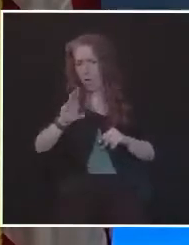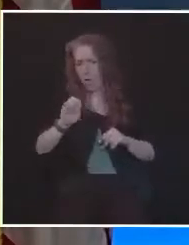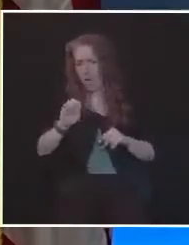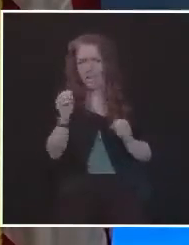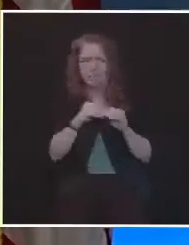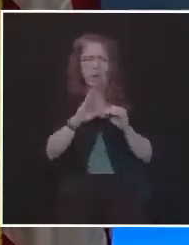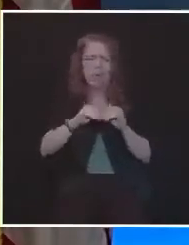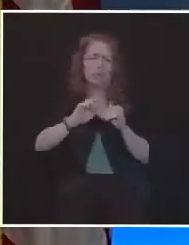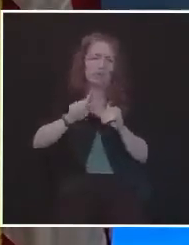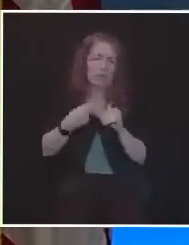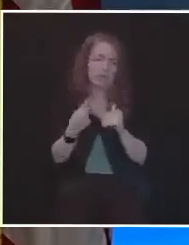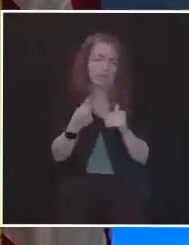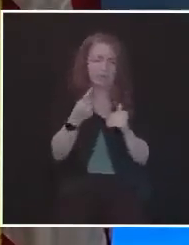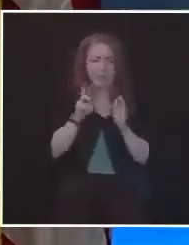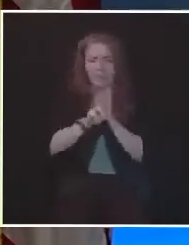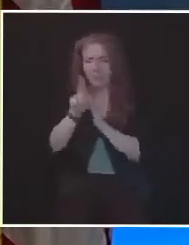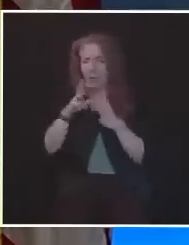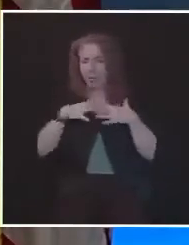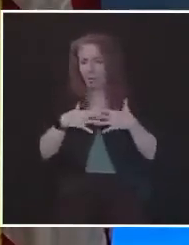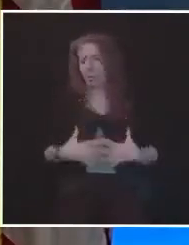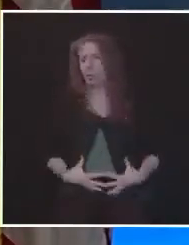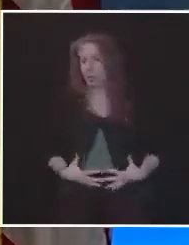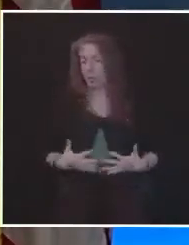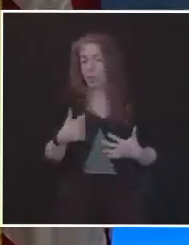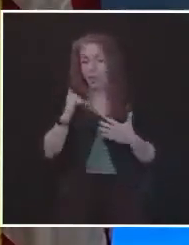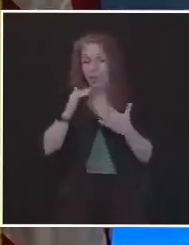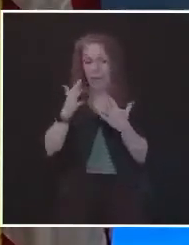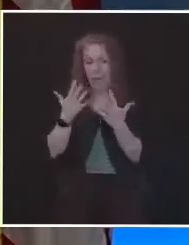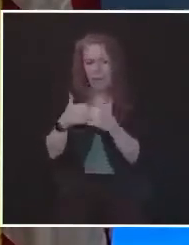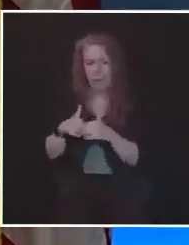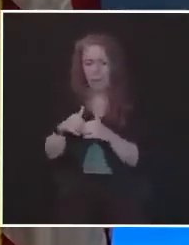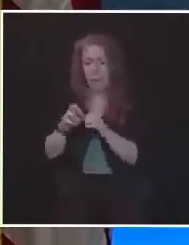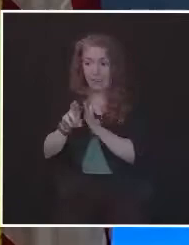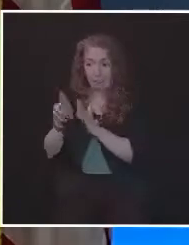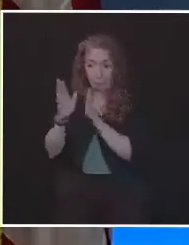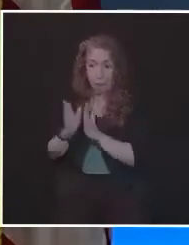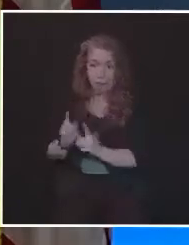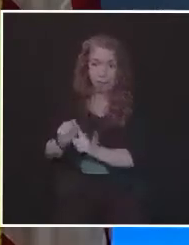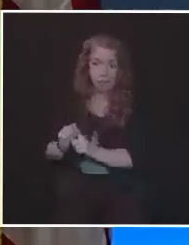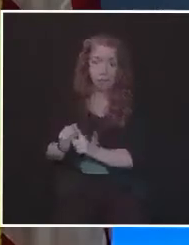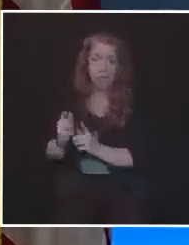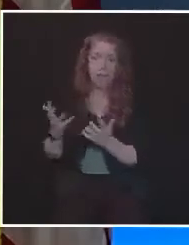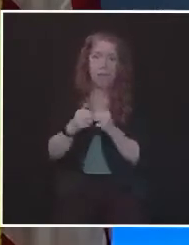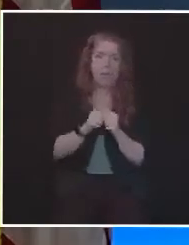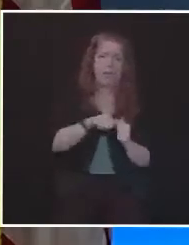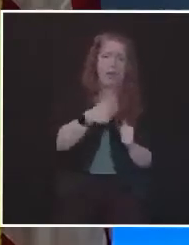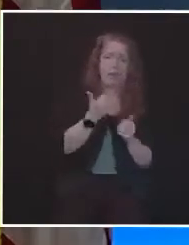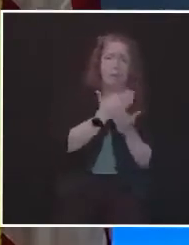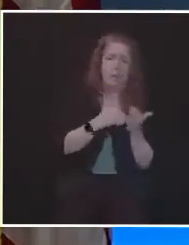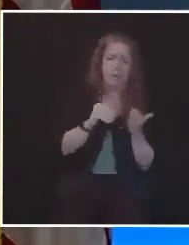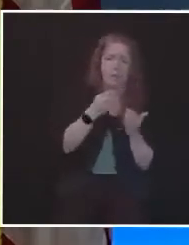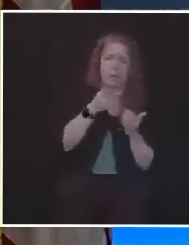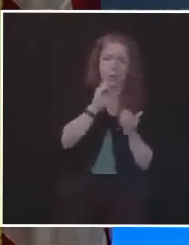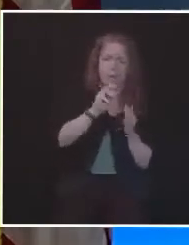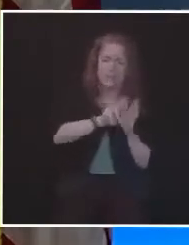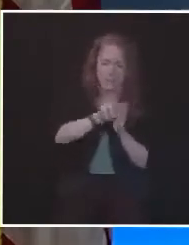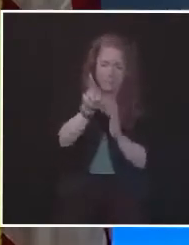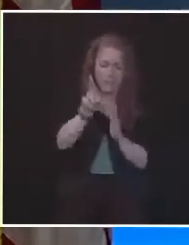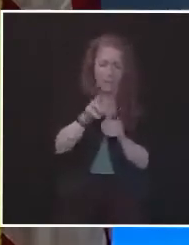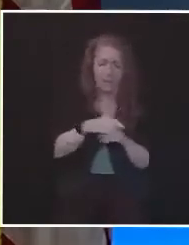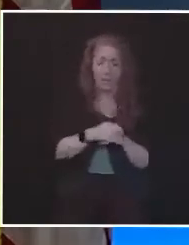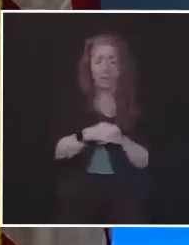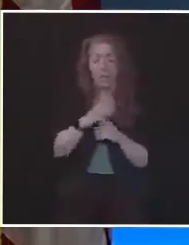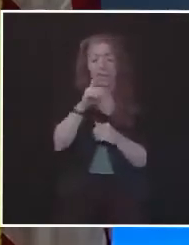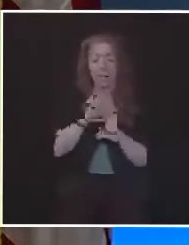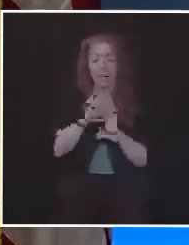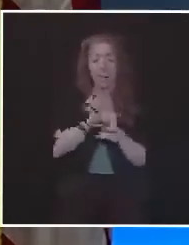It integrates the human astronauts with other assets of human spaceflight systems. The EVA system supports both ISS Space